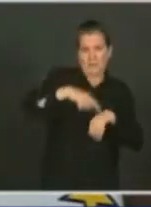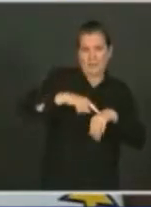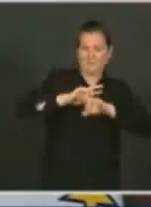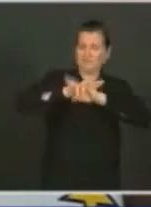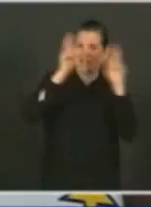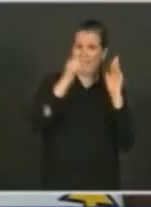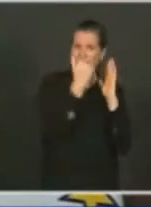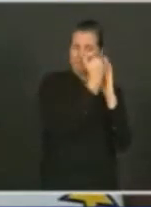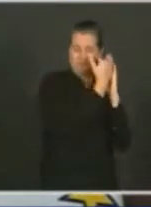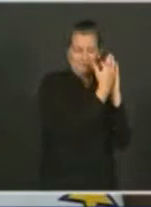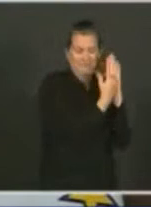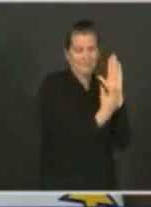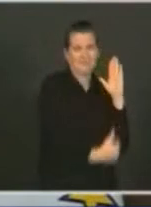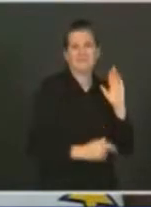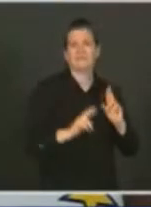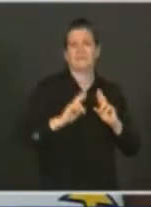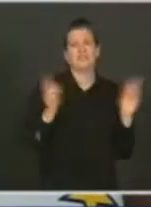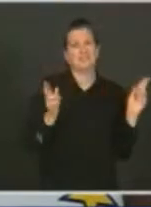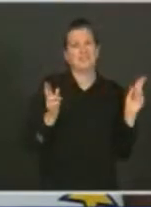need help. So